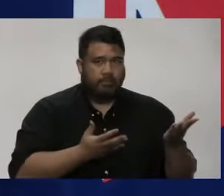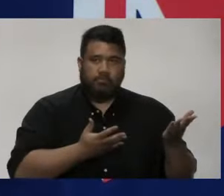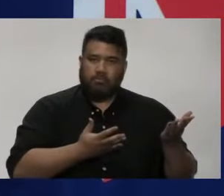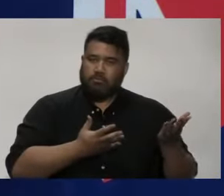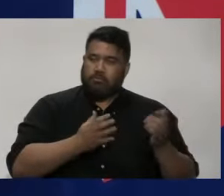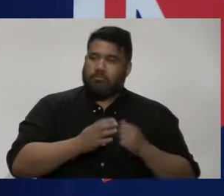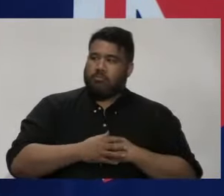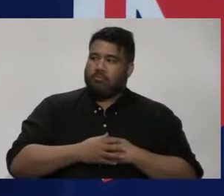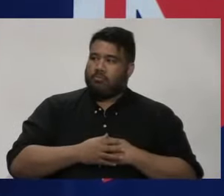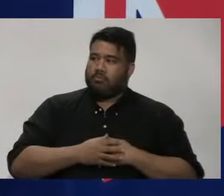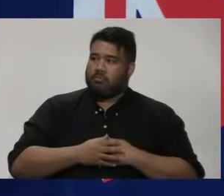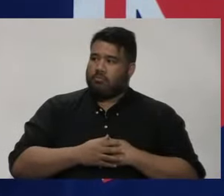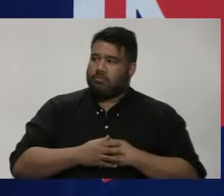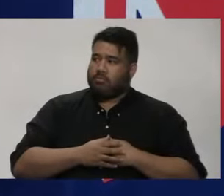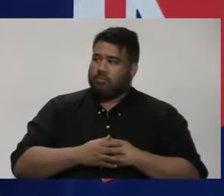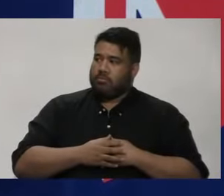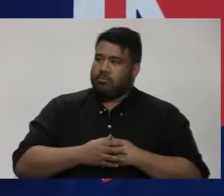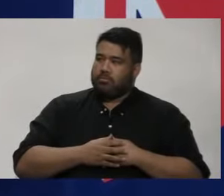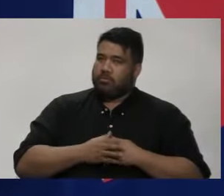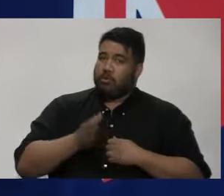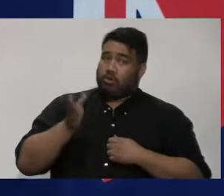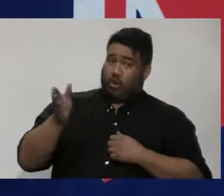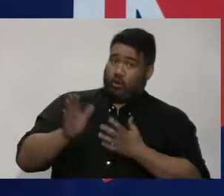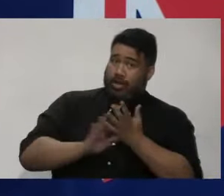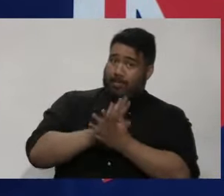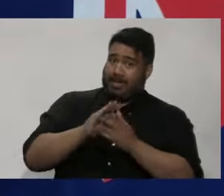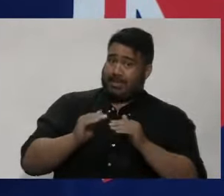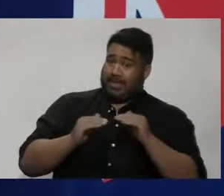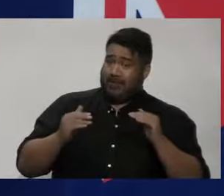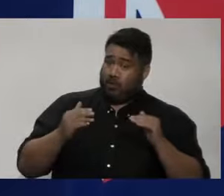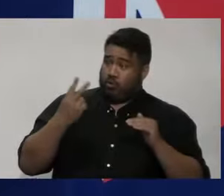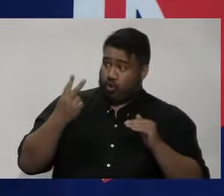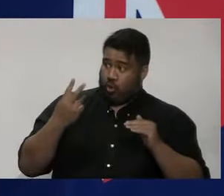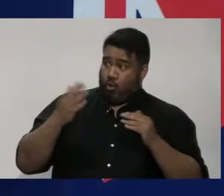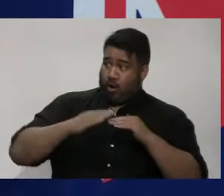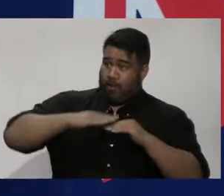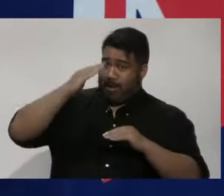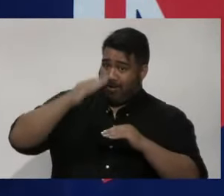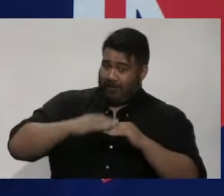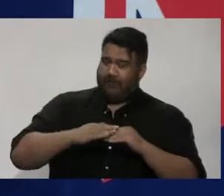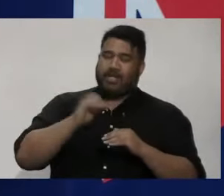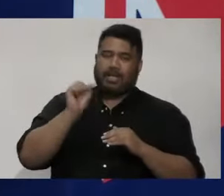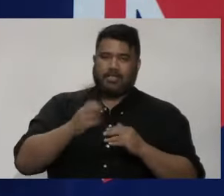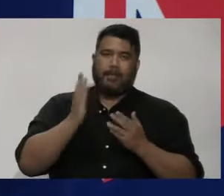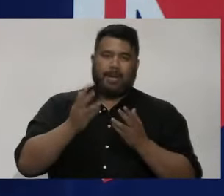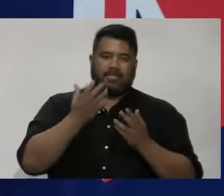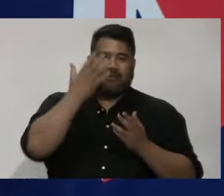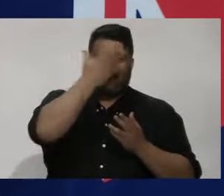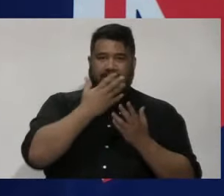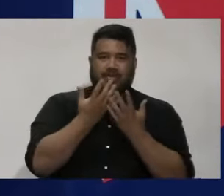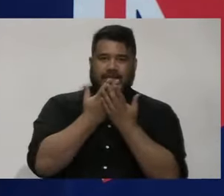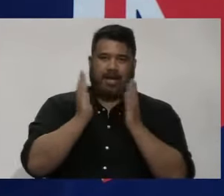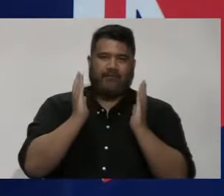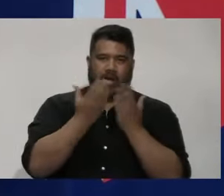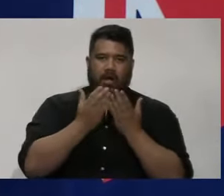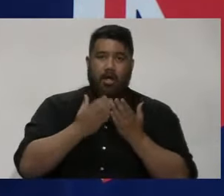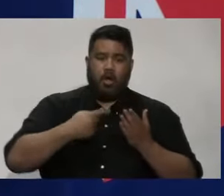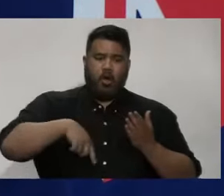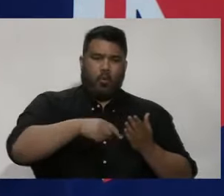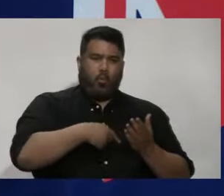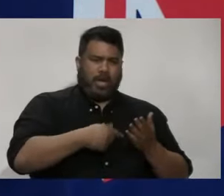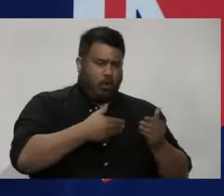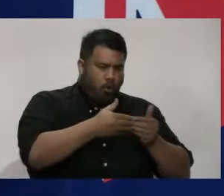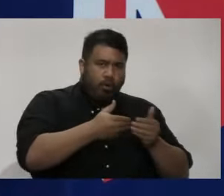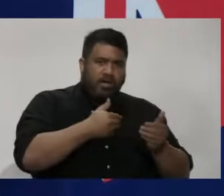be mandated. Entry will be mandated at level 2 or above on someone having a face covering. We're working now through the orders. Cabinet's